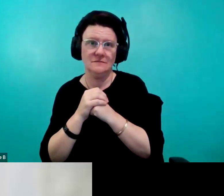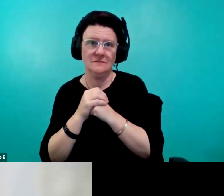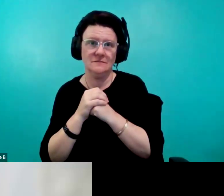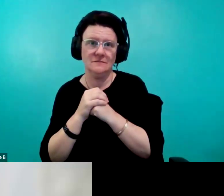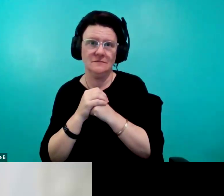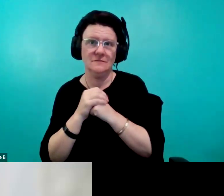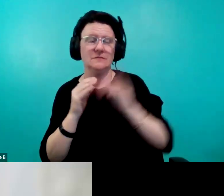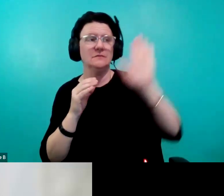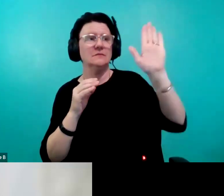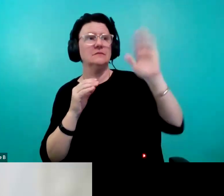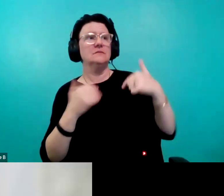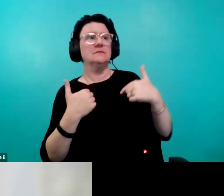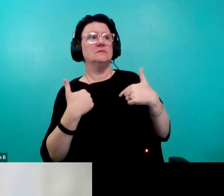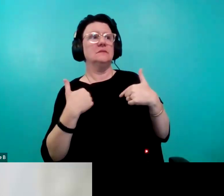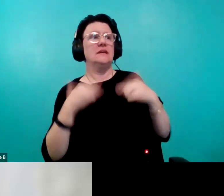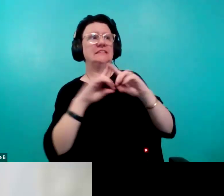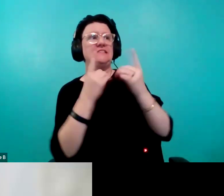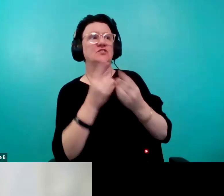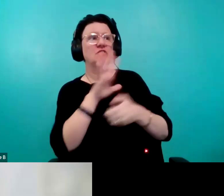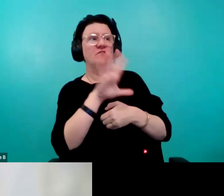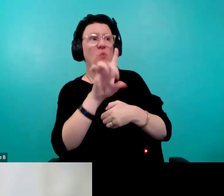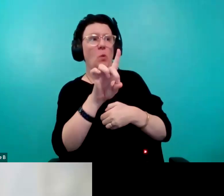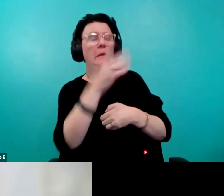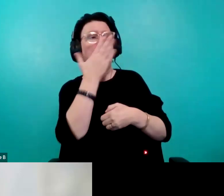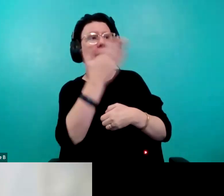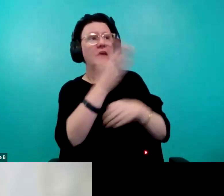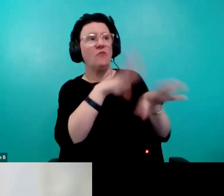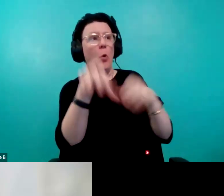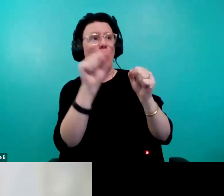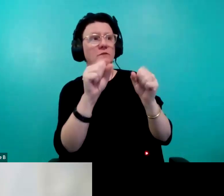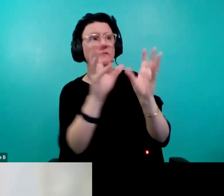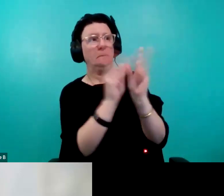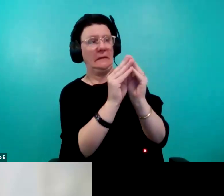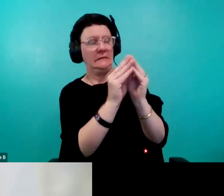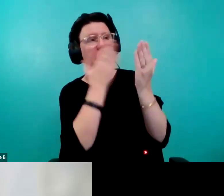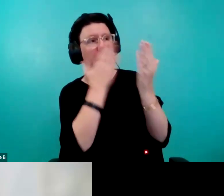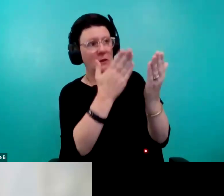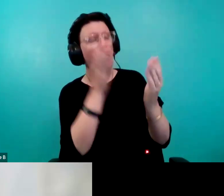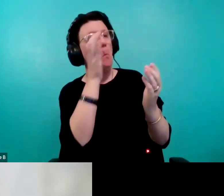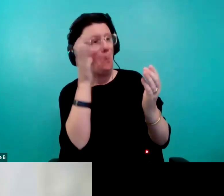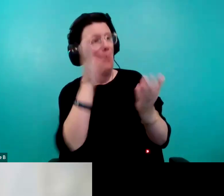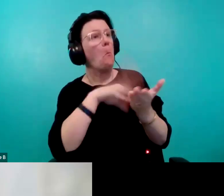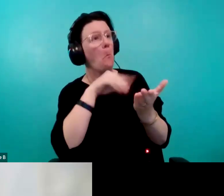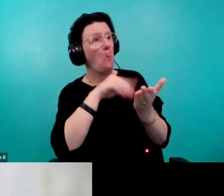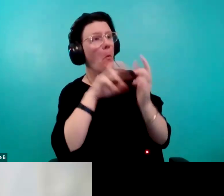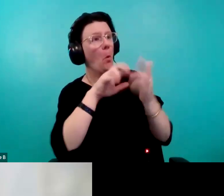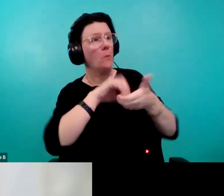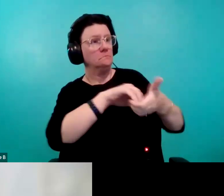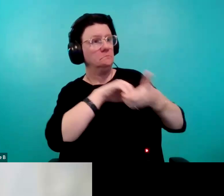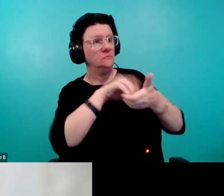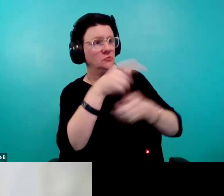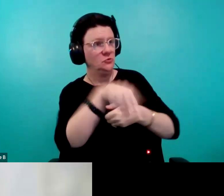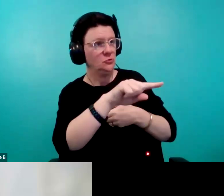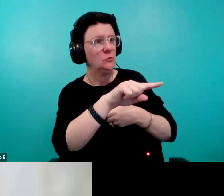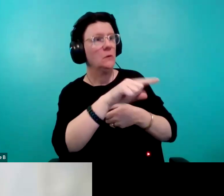Well, this is Brett Barker from District 51. I just appreciate you doing this today. It's been informative and look forward to working more with you all. So I can